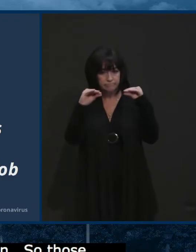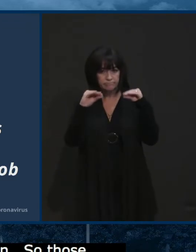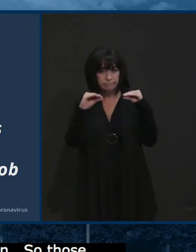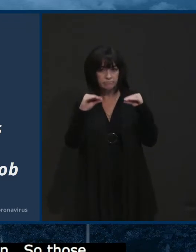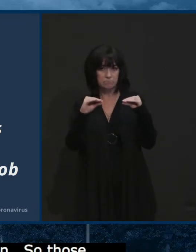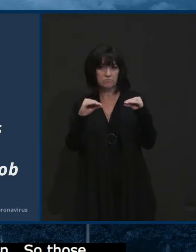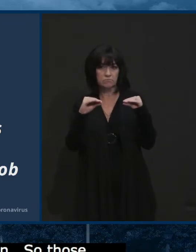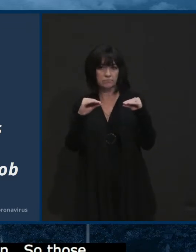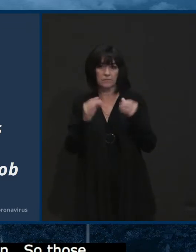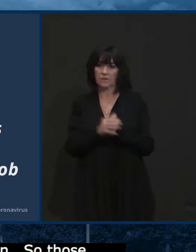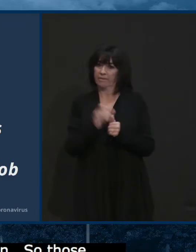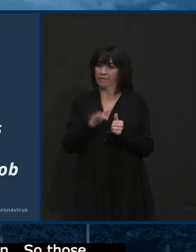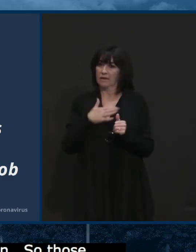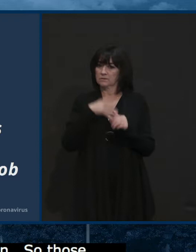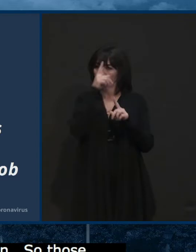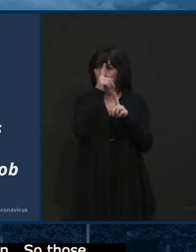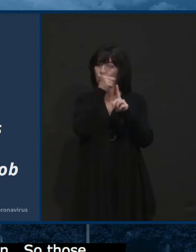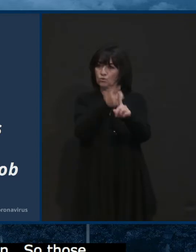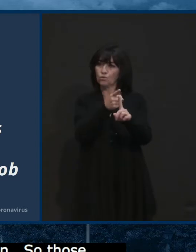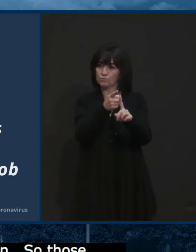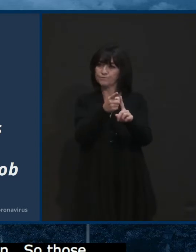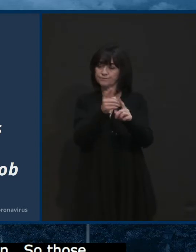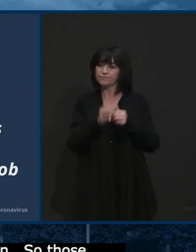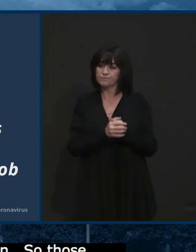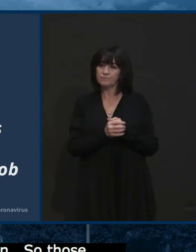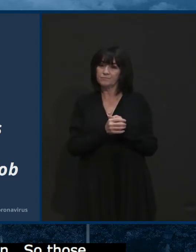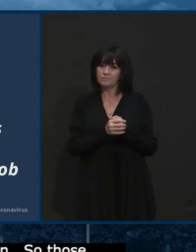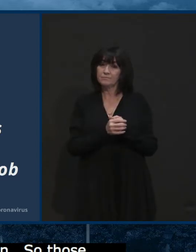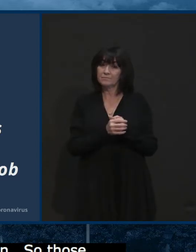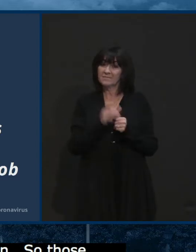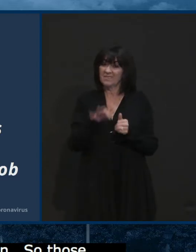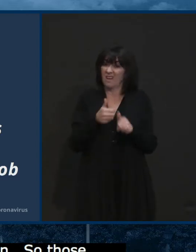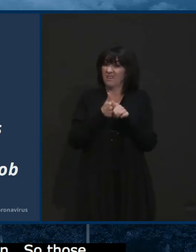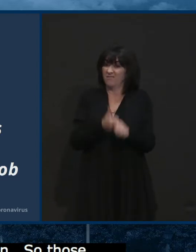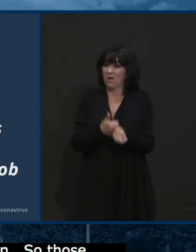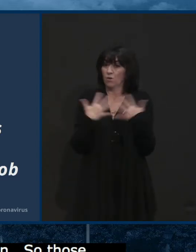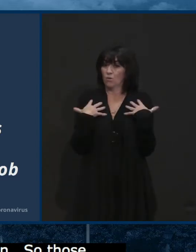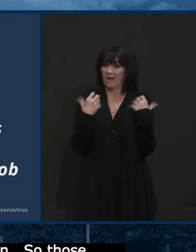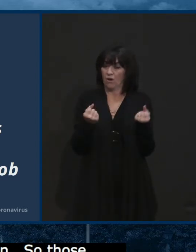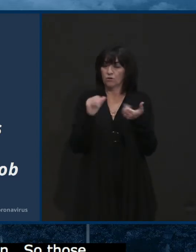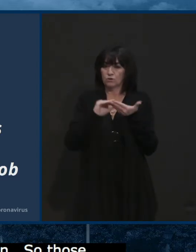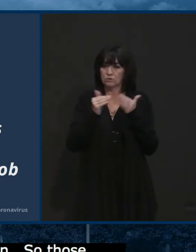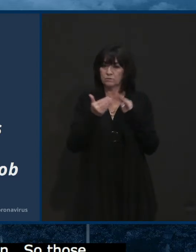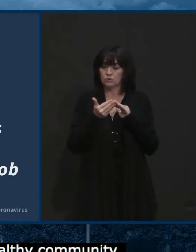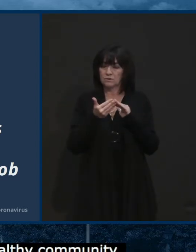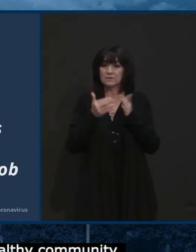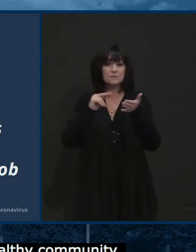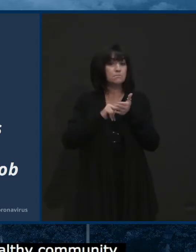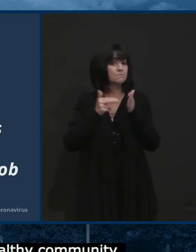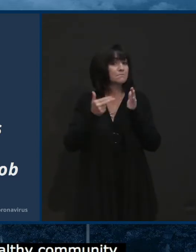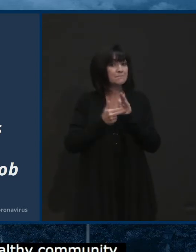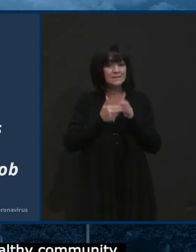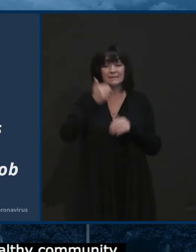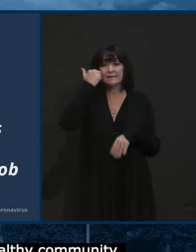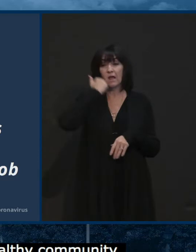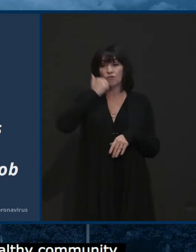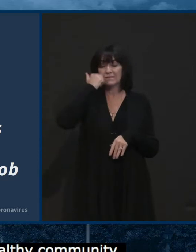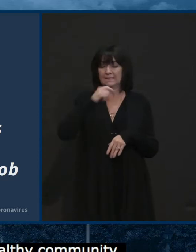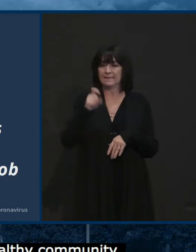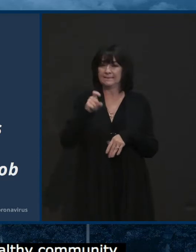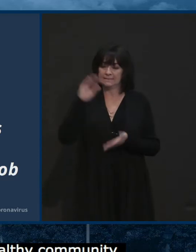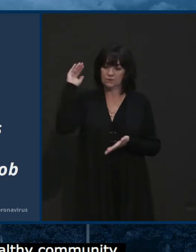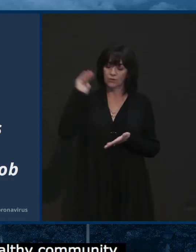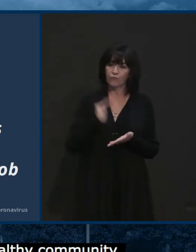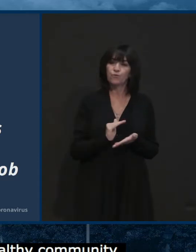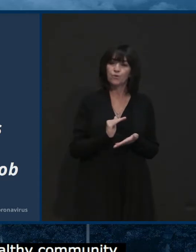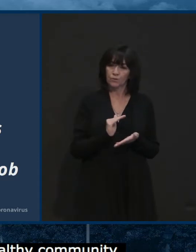really follows from having a healthy community, meaning fewer daily new positive COVID-19